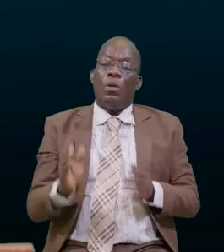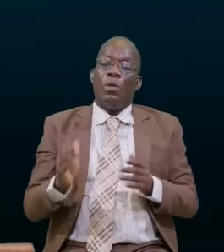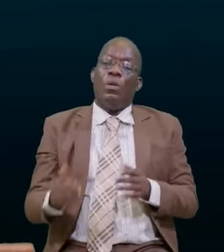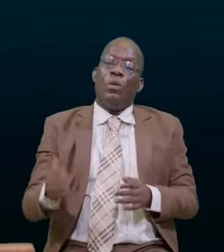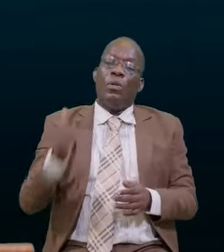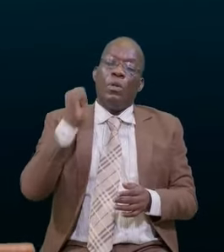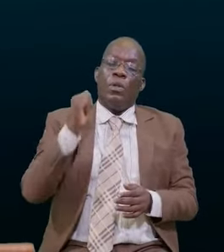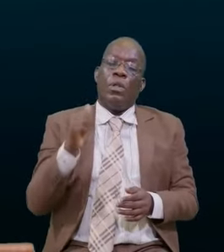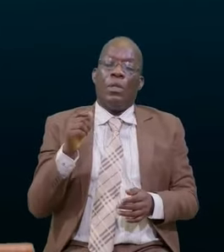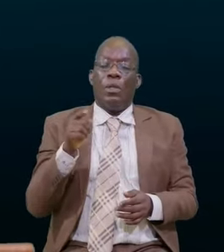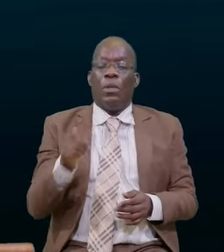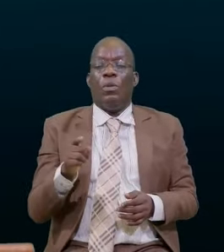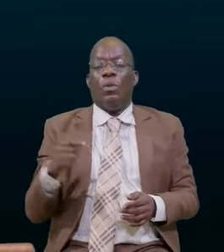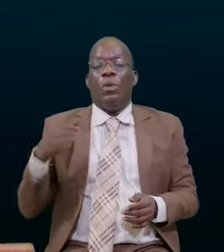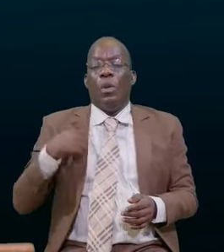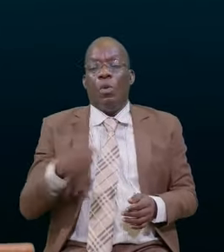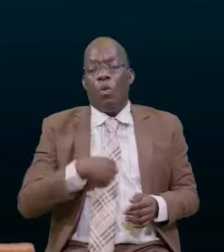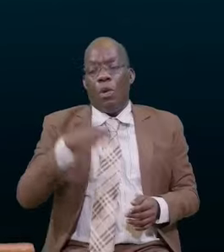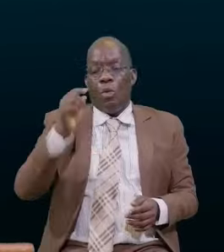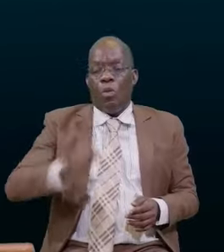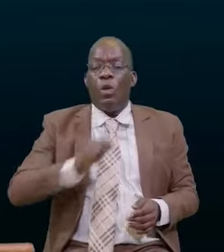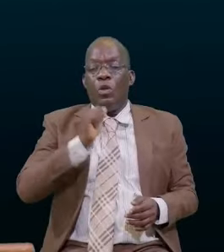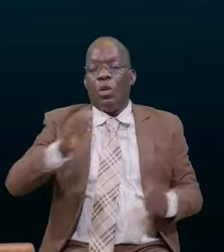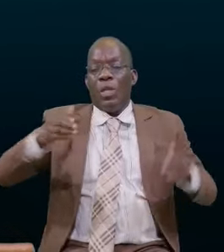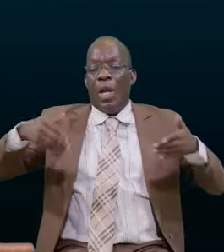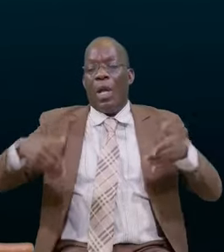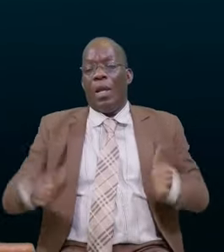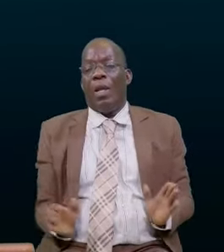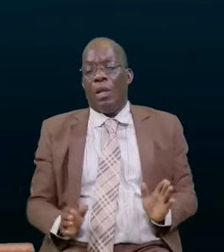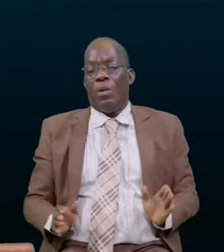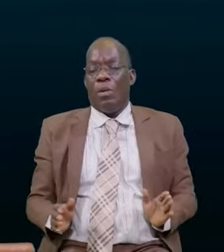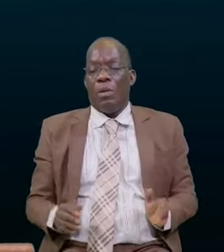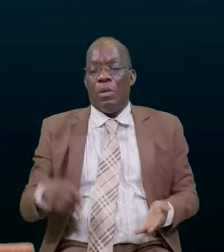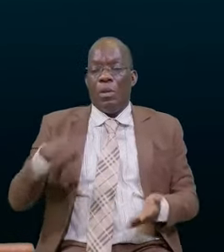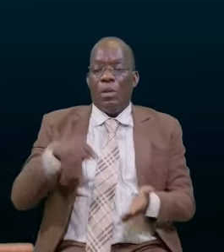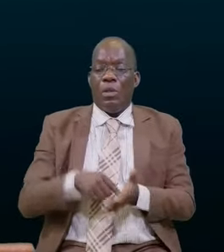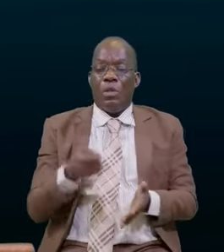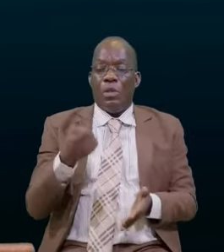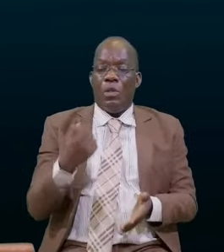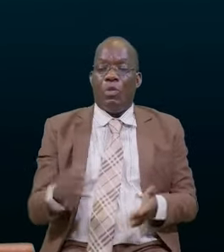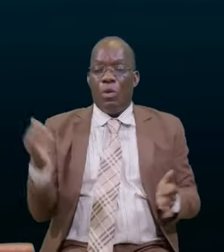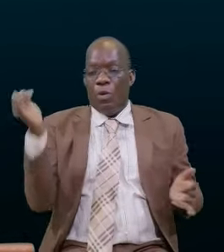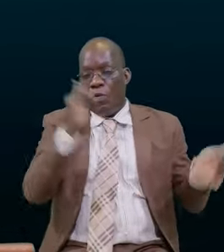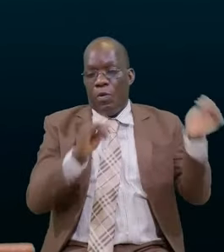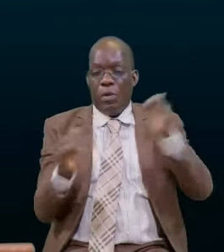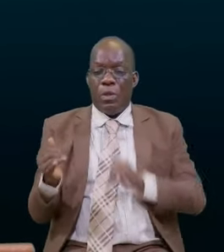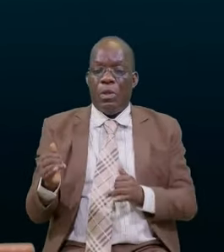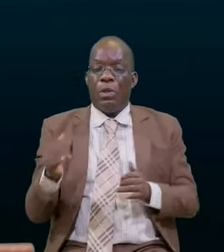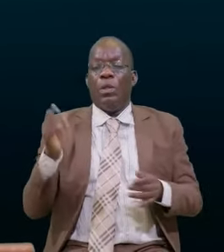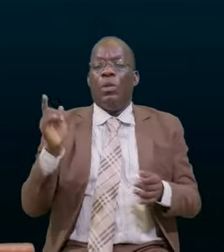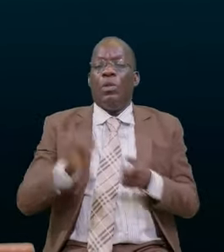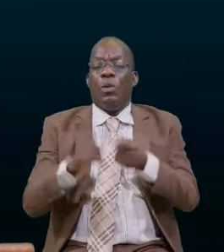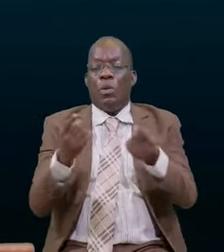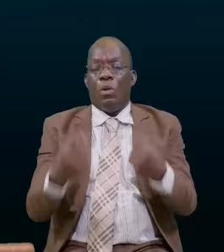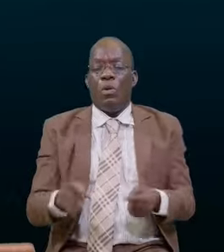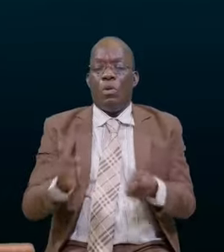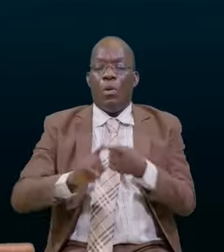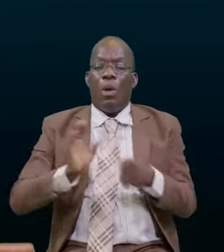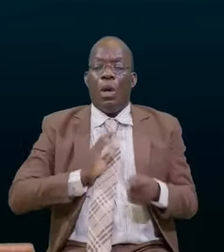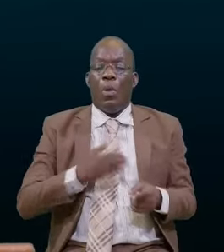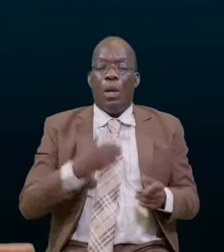should not in any way allow this little Foy to come into our lives and we also see number three